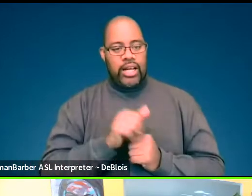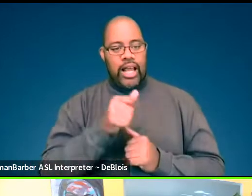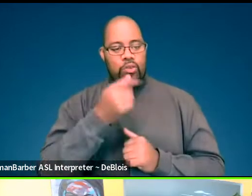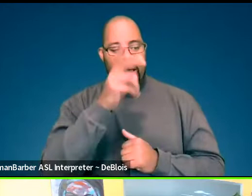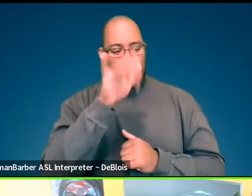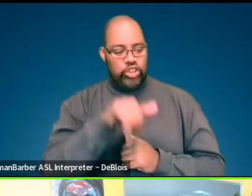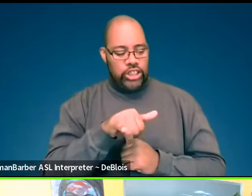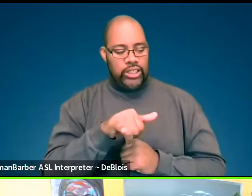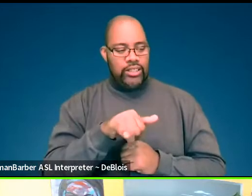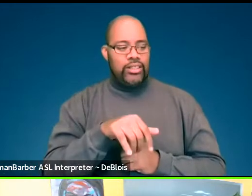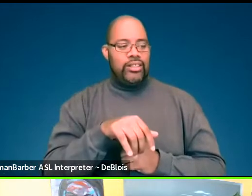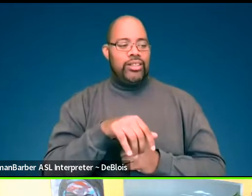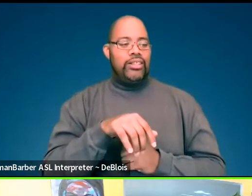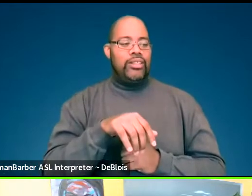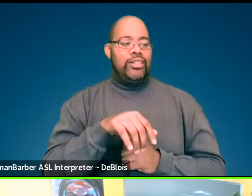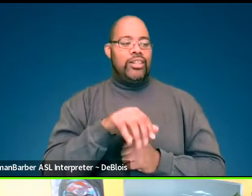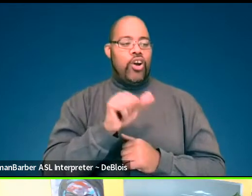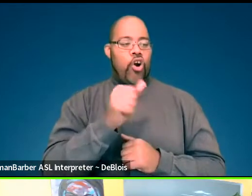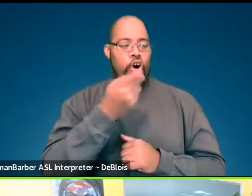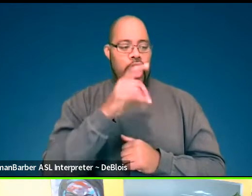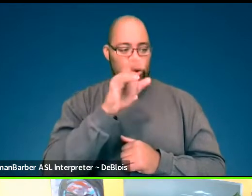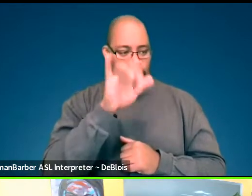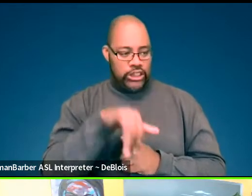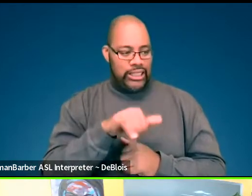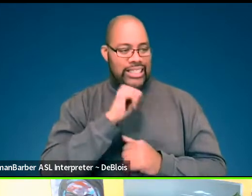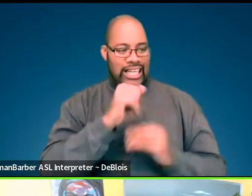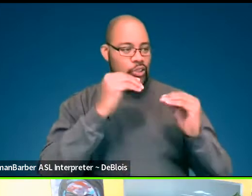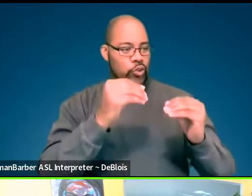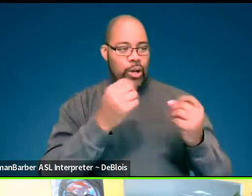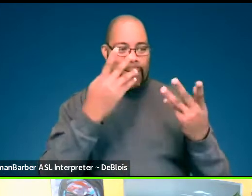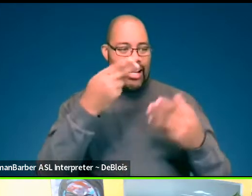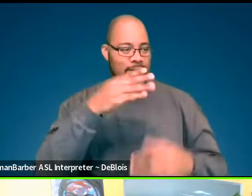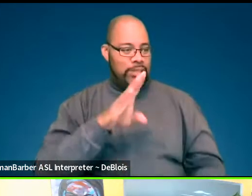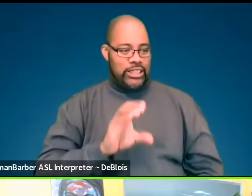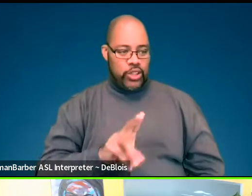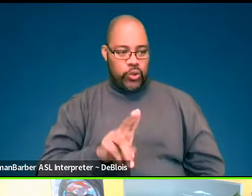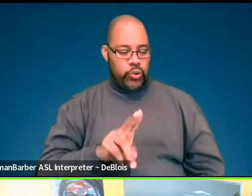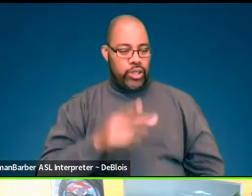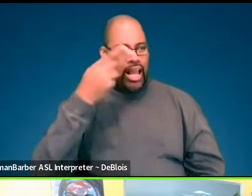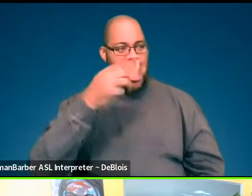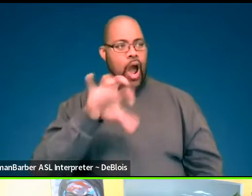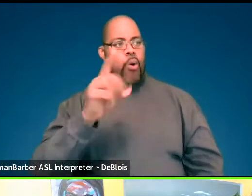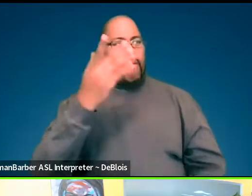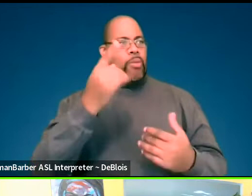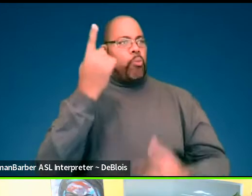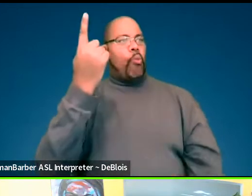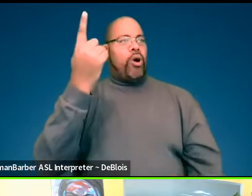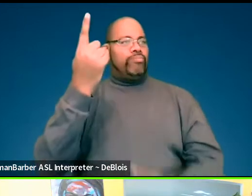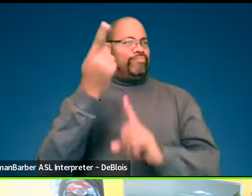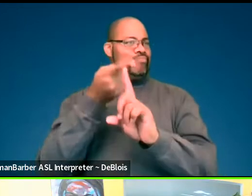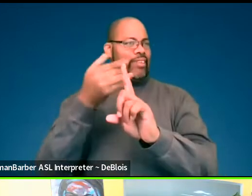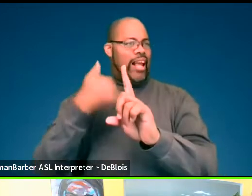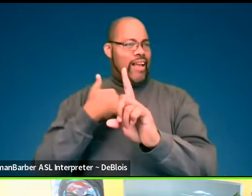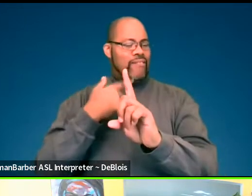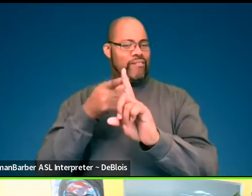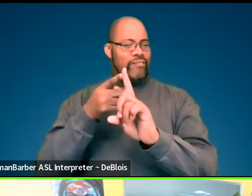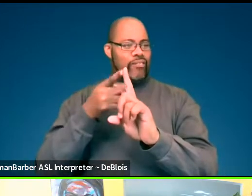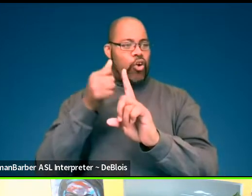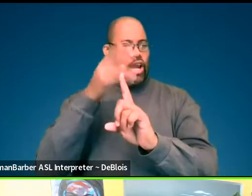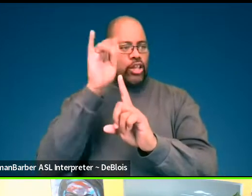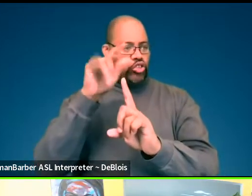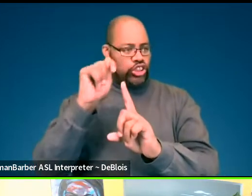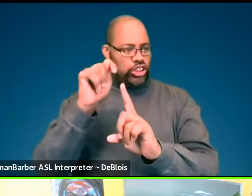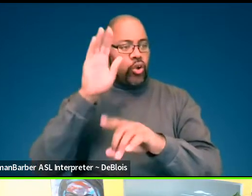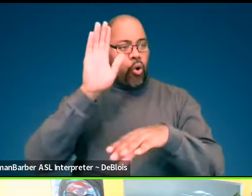itself, archaeology more broadly, is not taught at many HBCUs. I think Howard might be the only one that has archaeologists